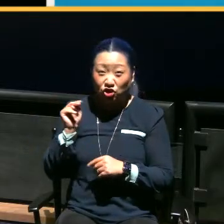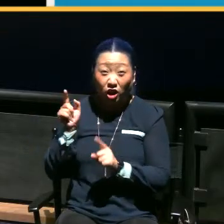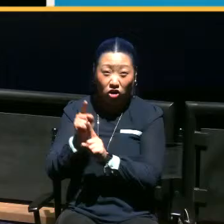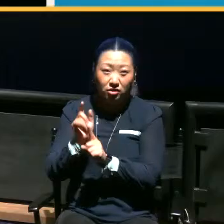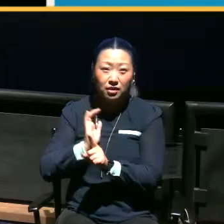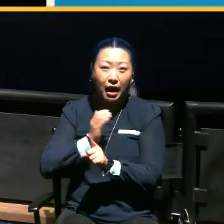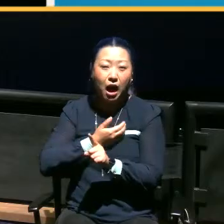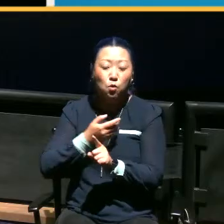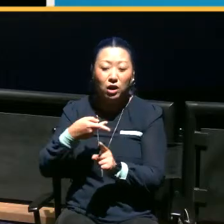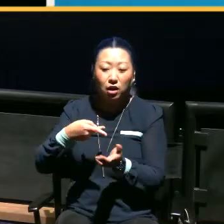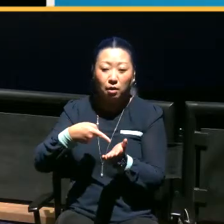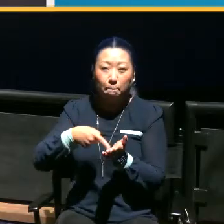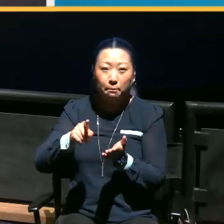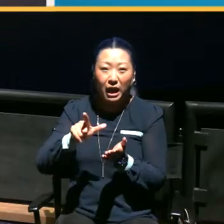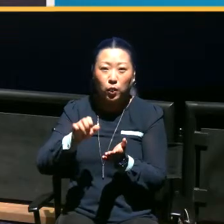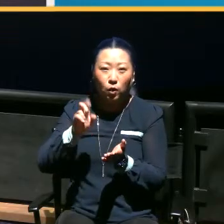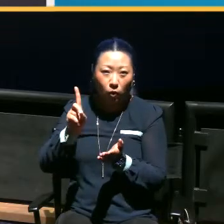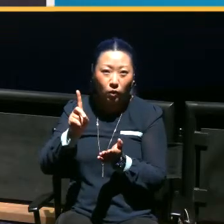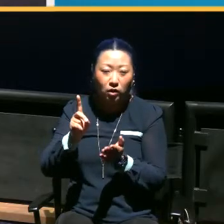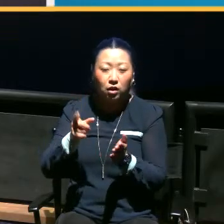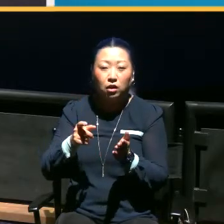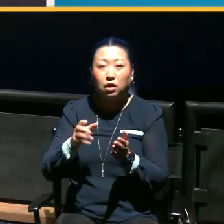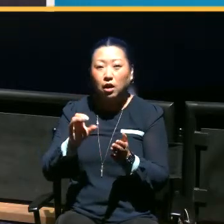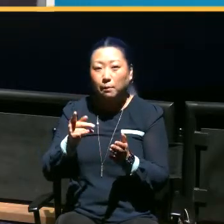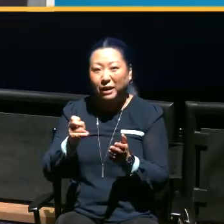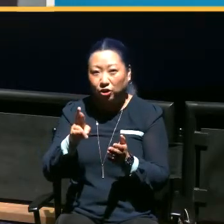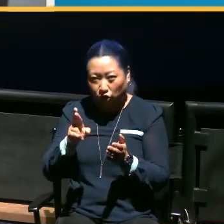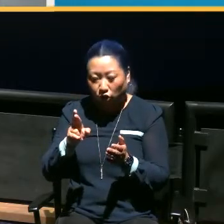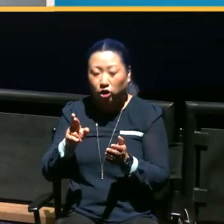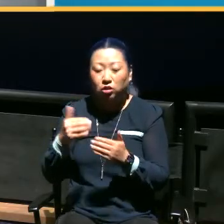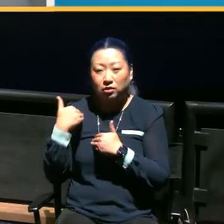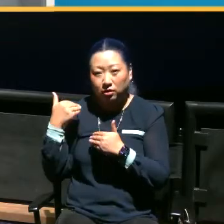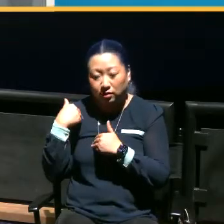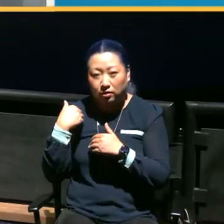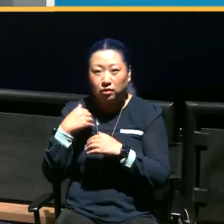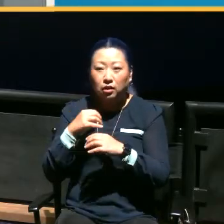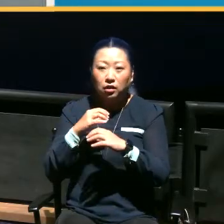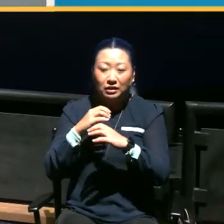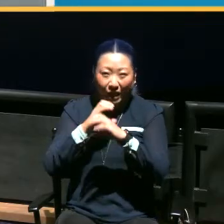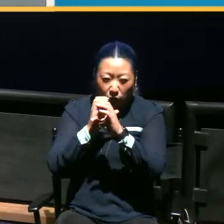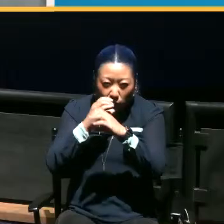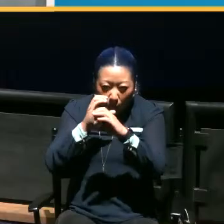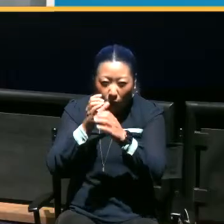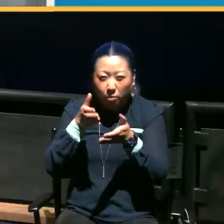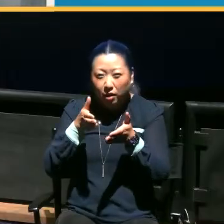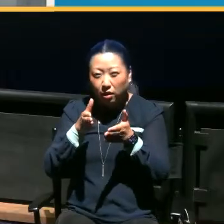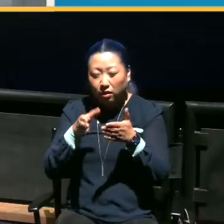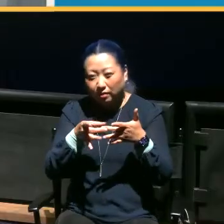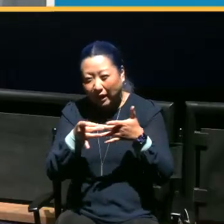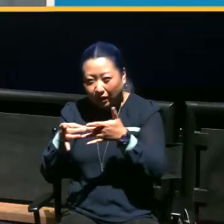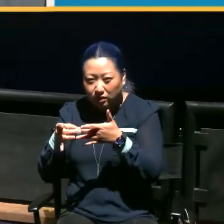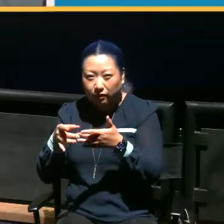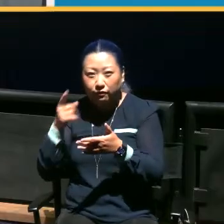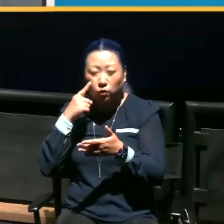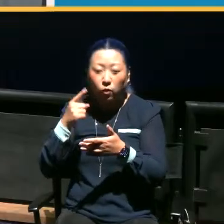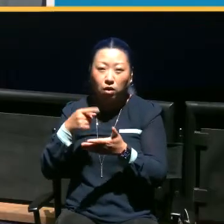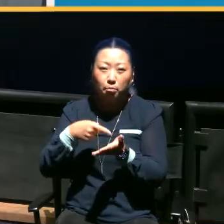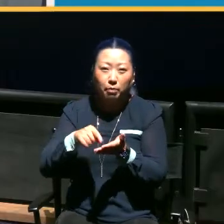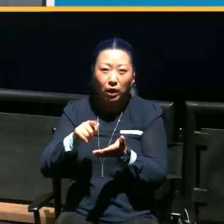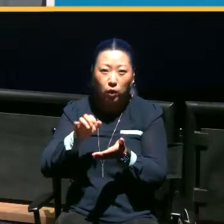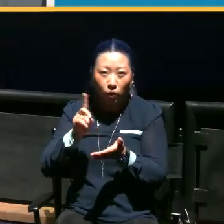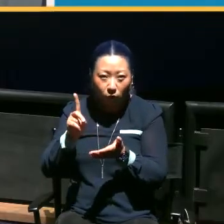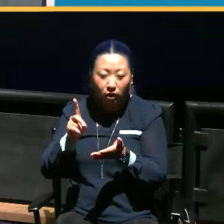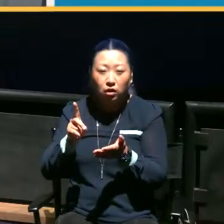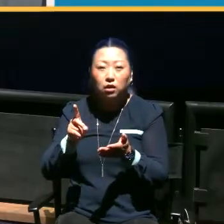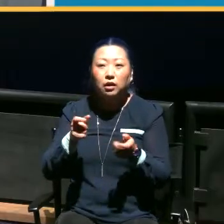our payload commander. So he was in charge of the workings of the telescope and all the spacewalks. He led us through that. He was our payload commander. And Scott was